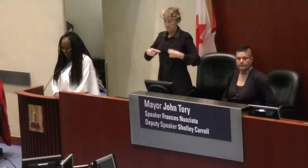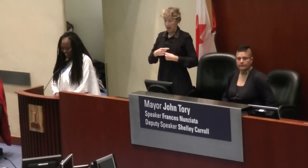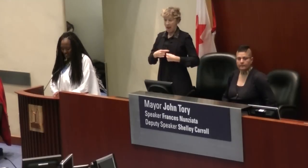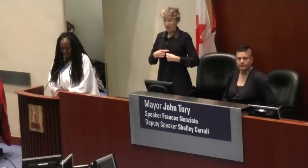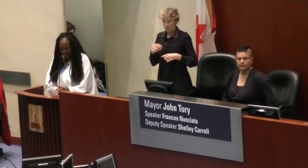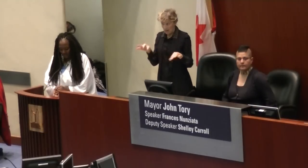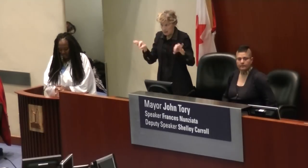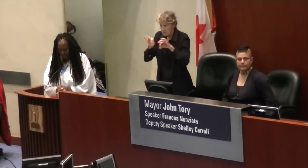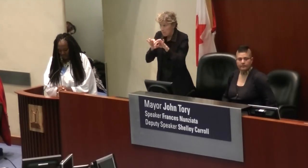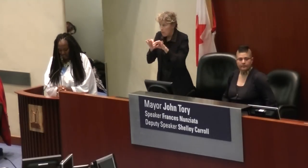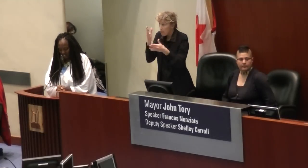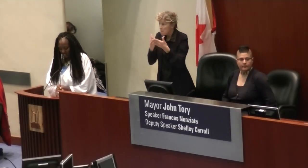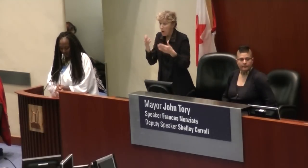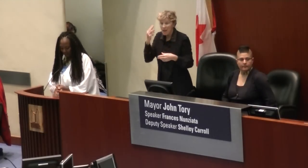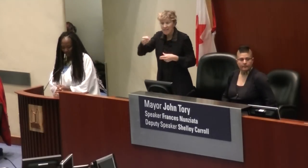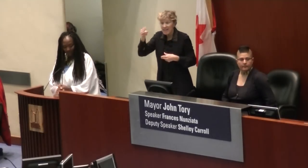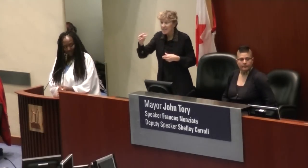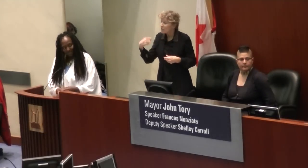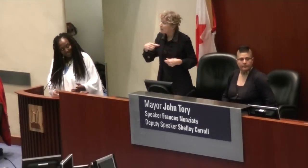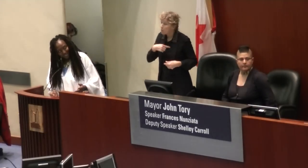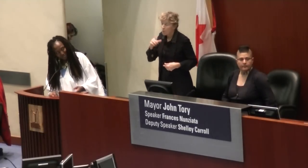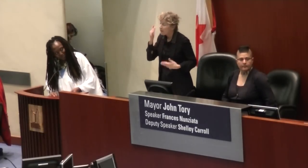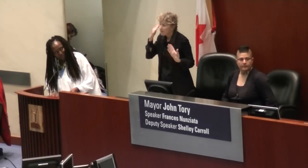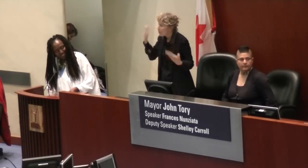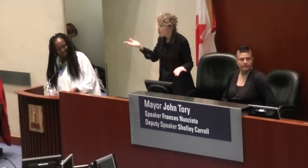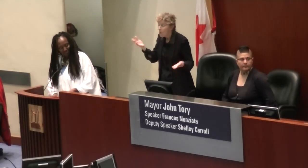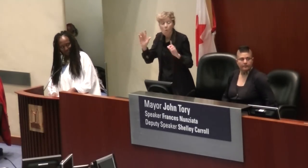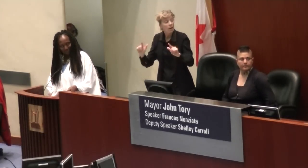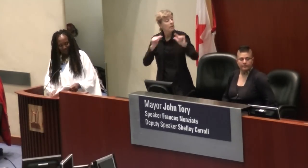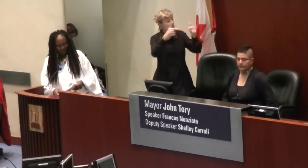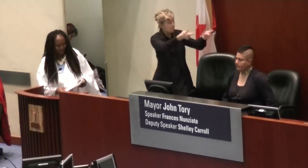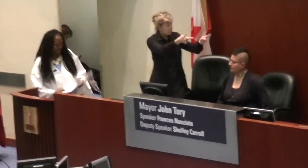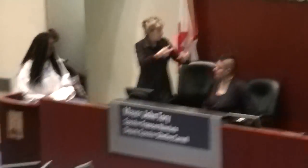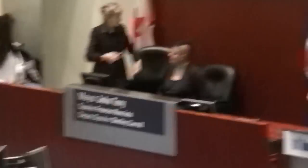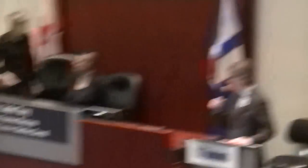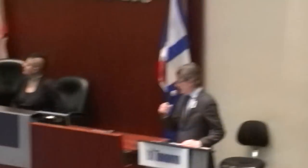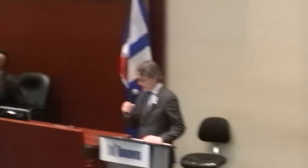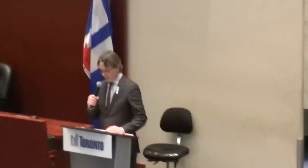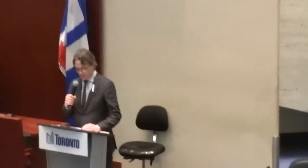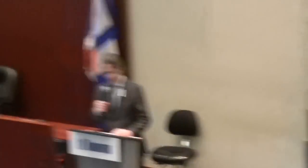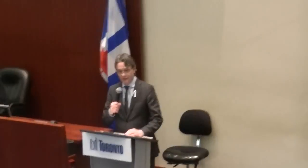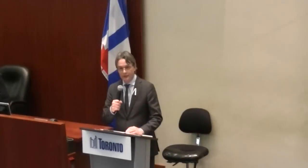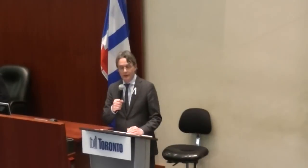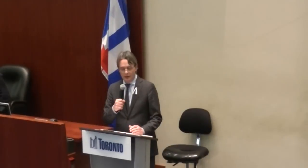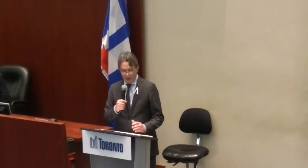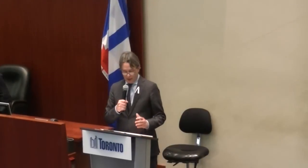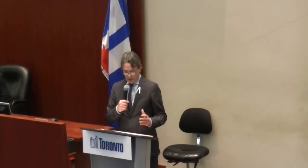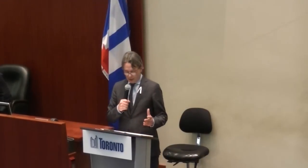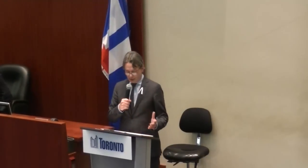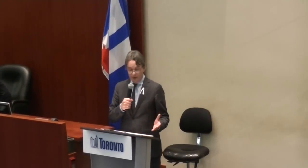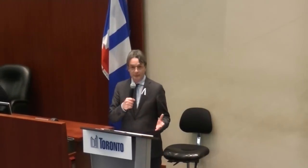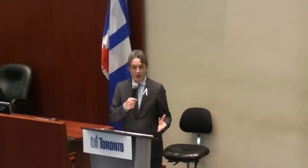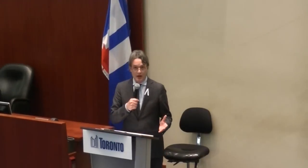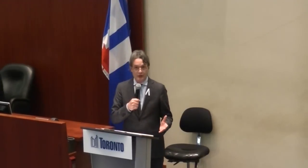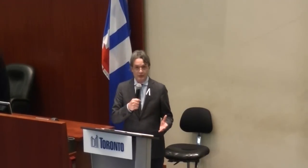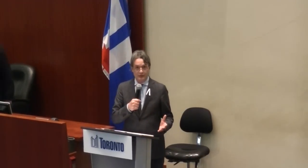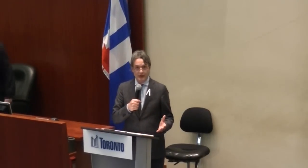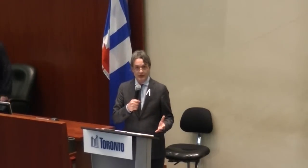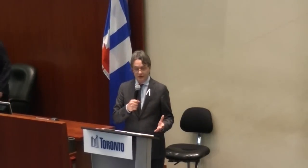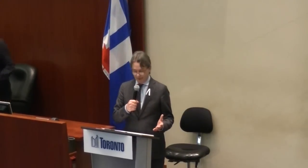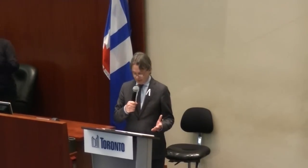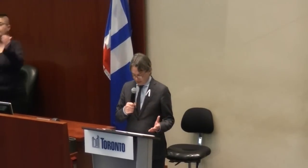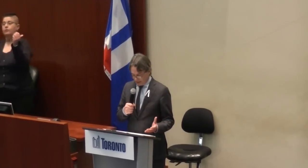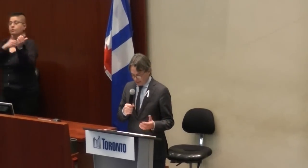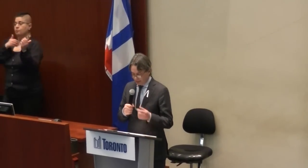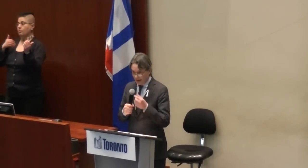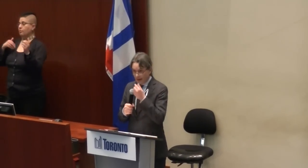part of our history that we don't always hear. Councillor Perks? Thank you, Denise. Toronto's motto